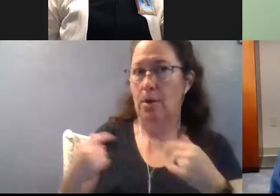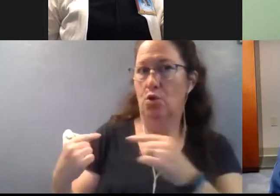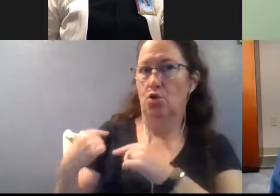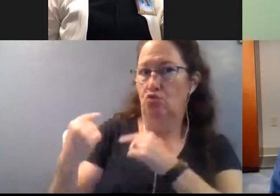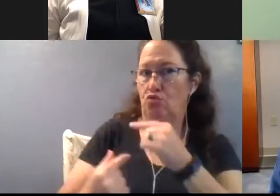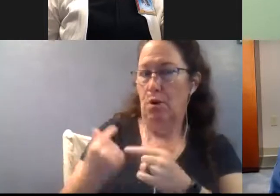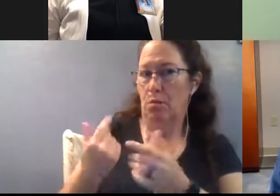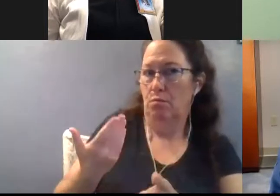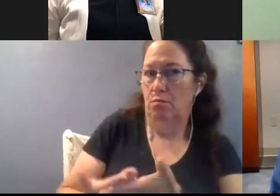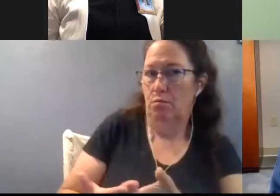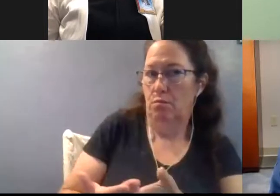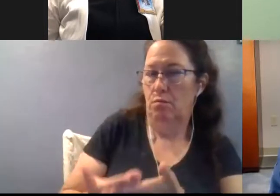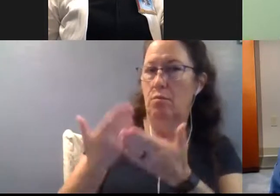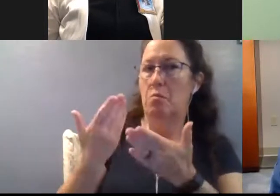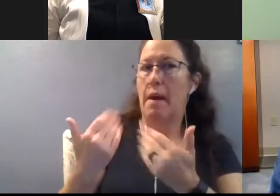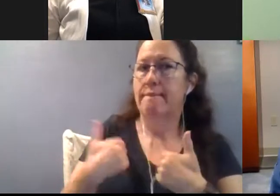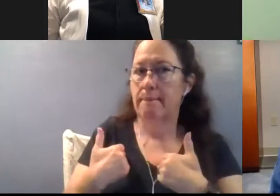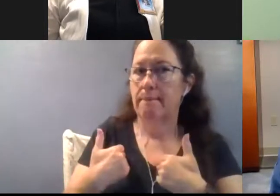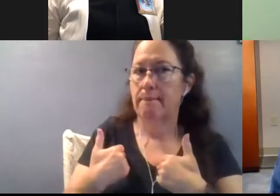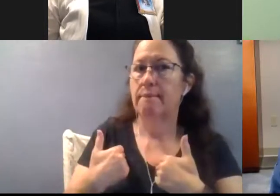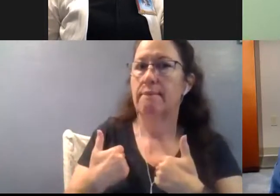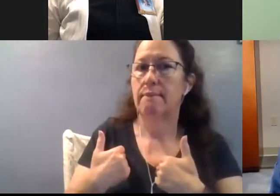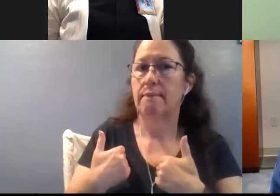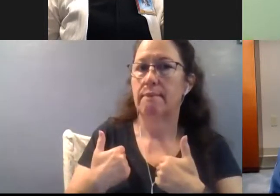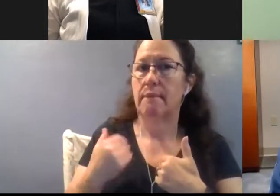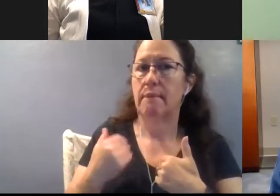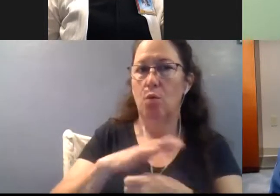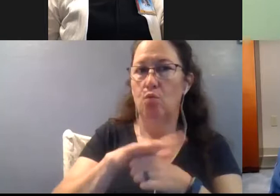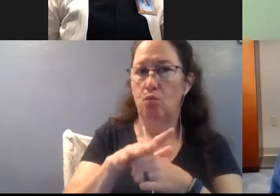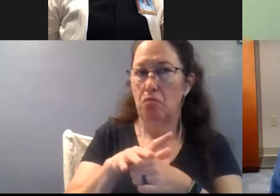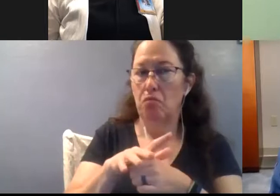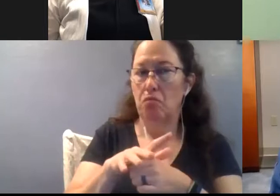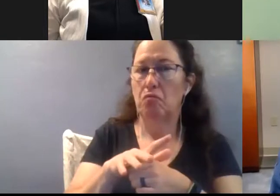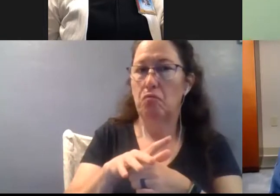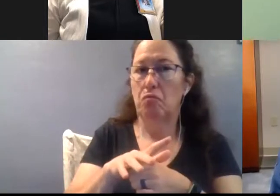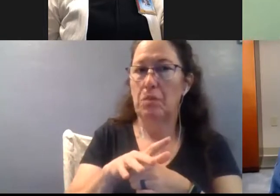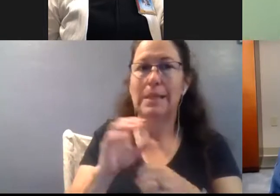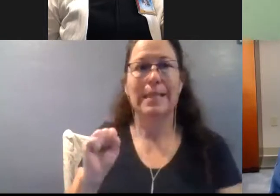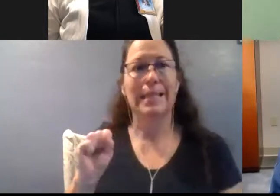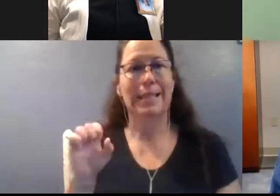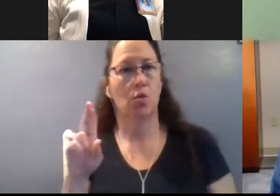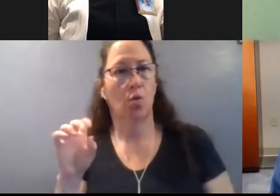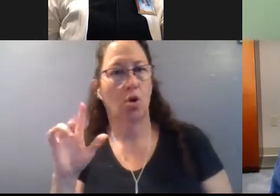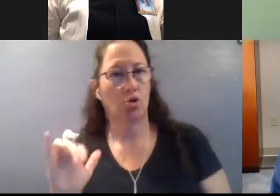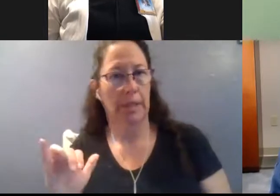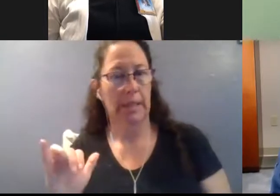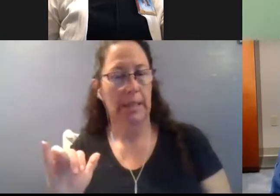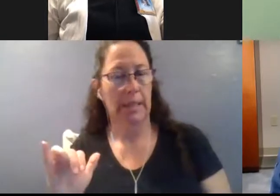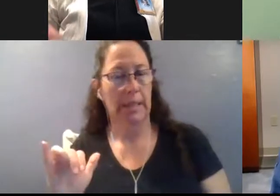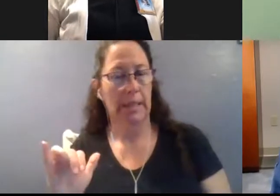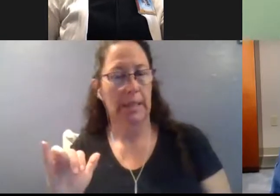material consistent with the coronavirus. A serology test detects the presence of